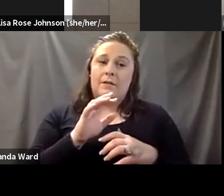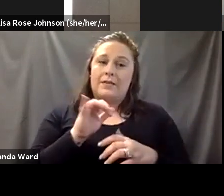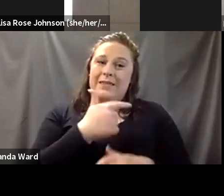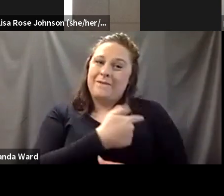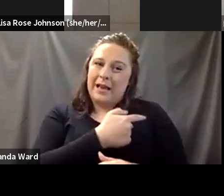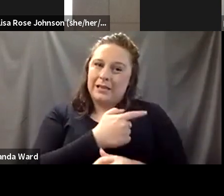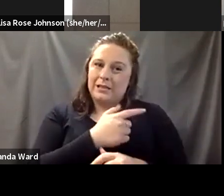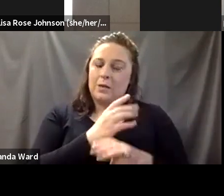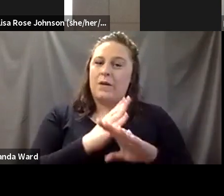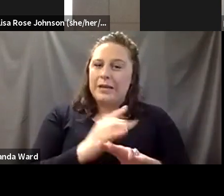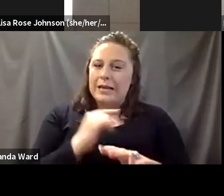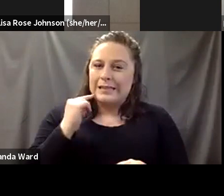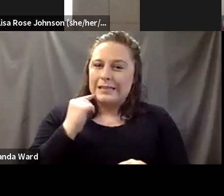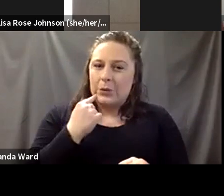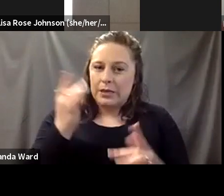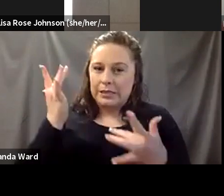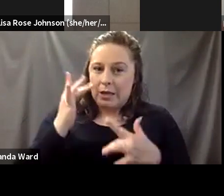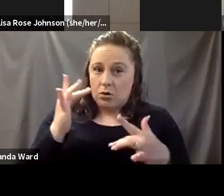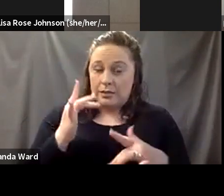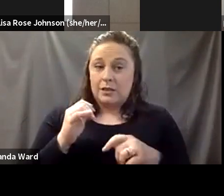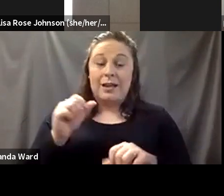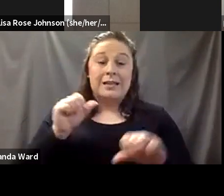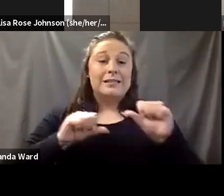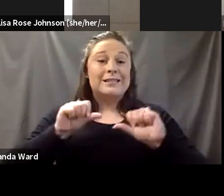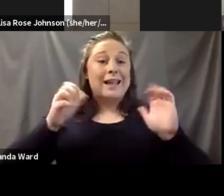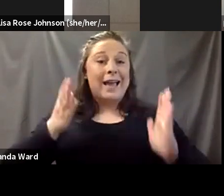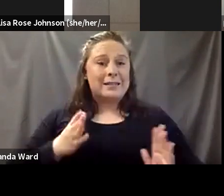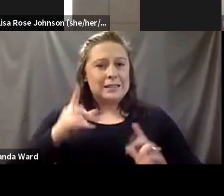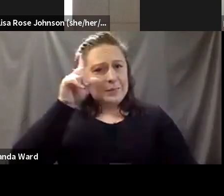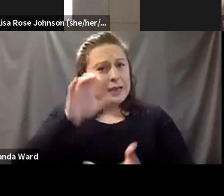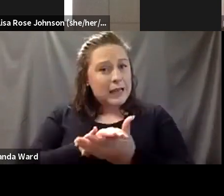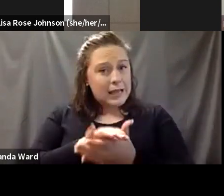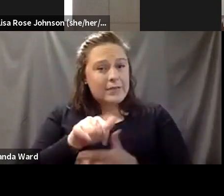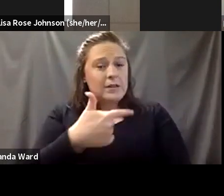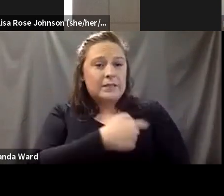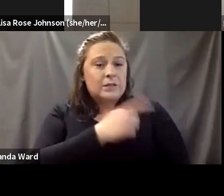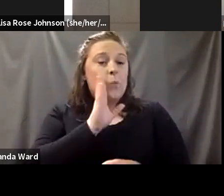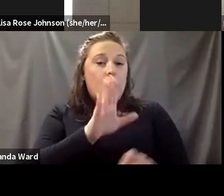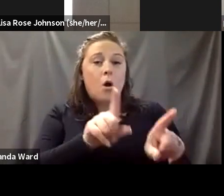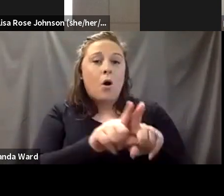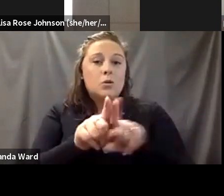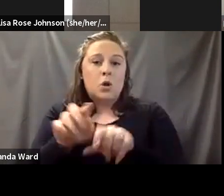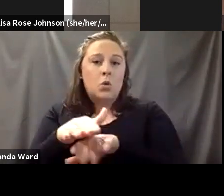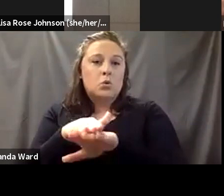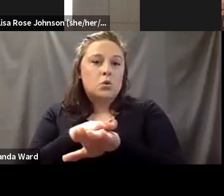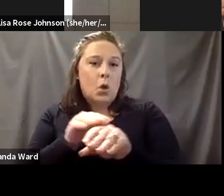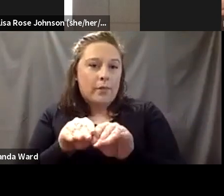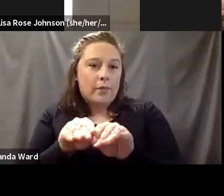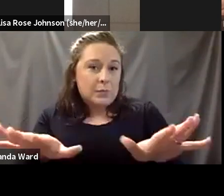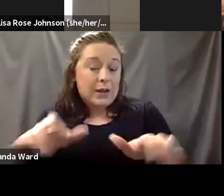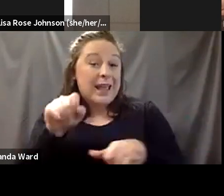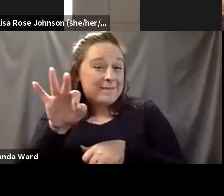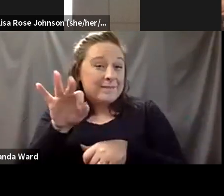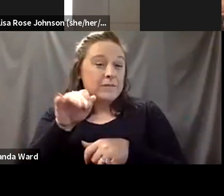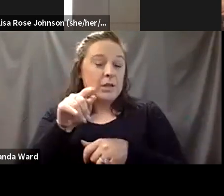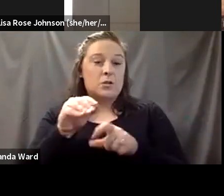That's what they were developed for. Scientists all along believed that these vaccines would also slow the spread. So if you were exposed to the